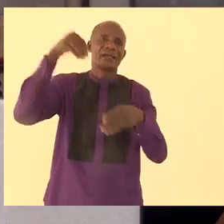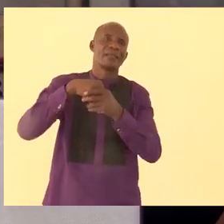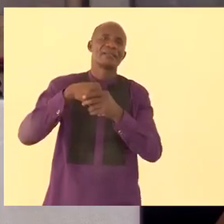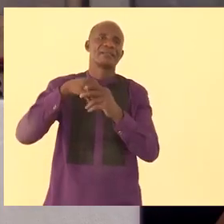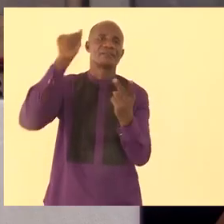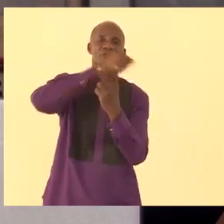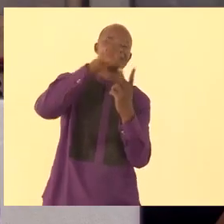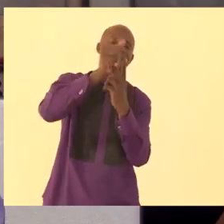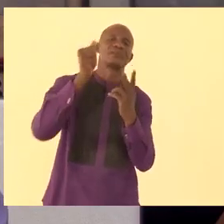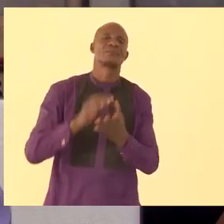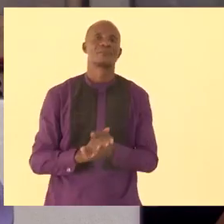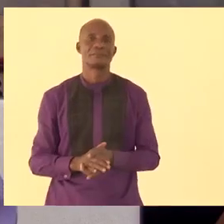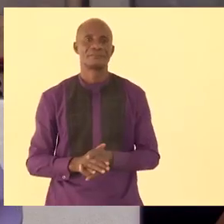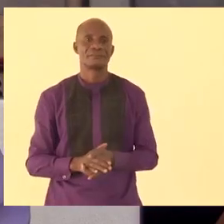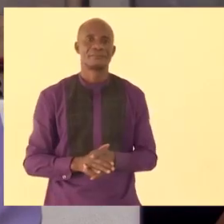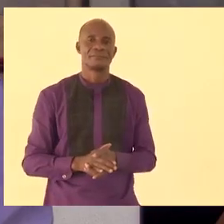They couldn't be any of us Christians.